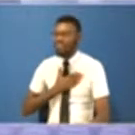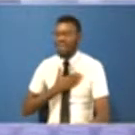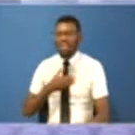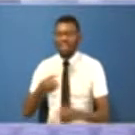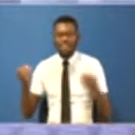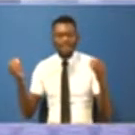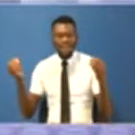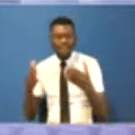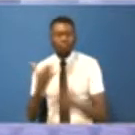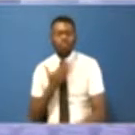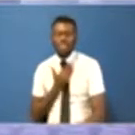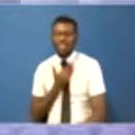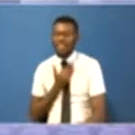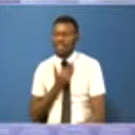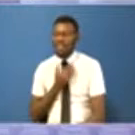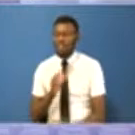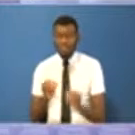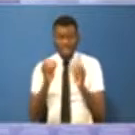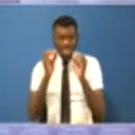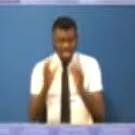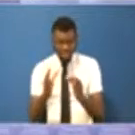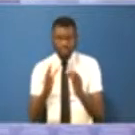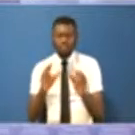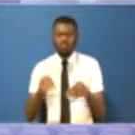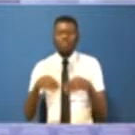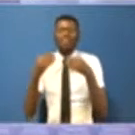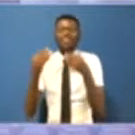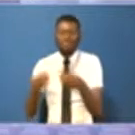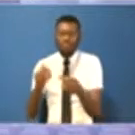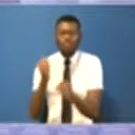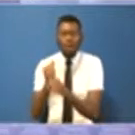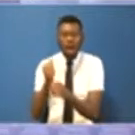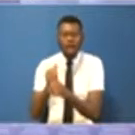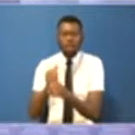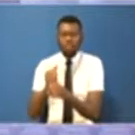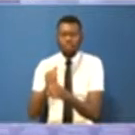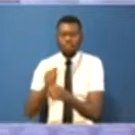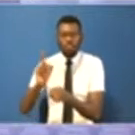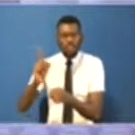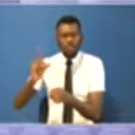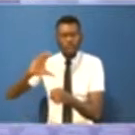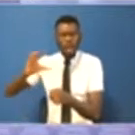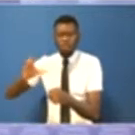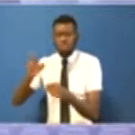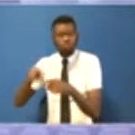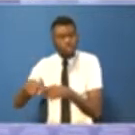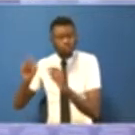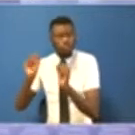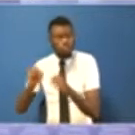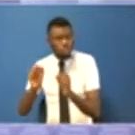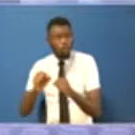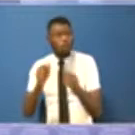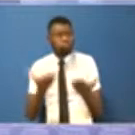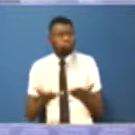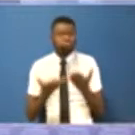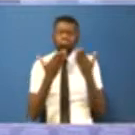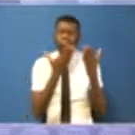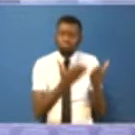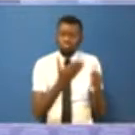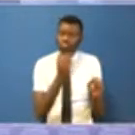on this if accorded the mandate by the people of nairobi county would you have done what the former governor did at state house in february